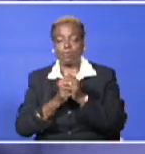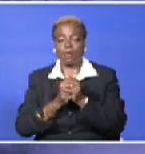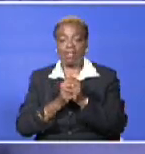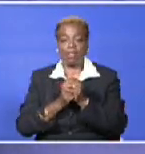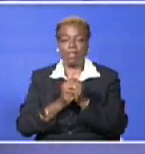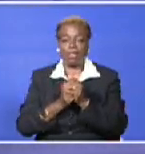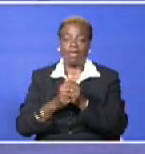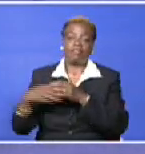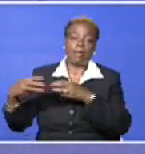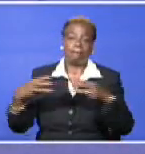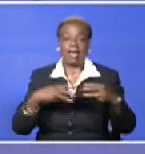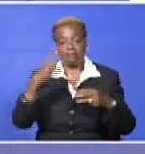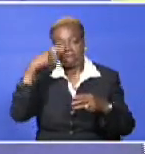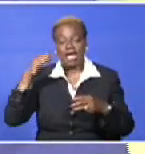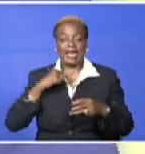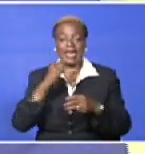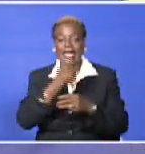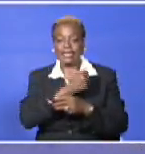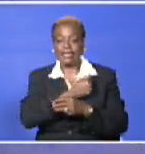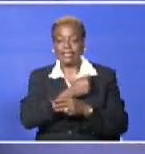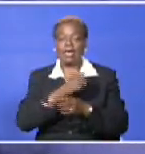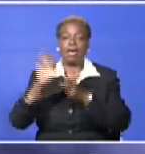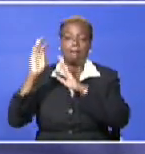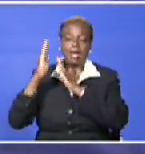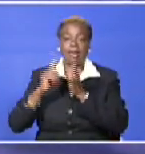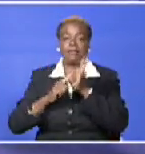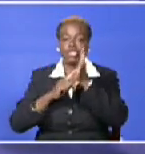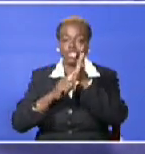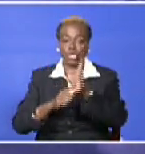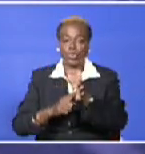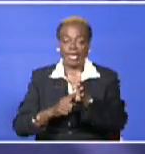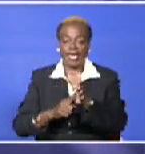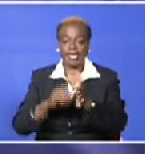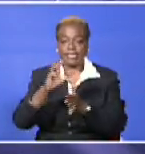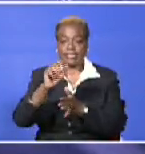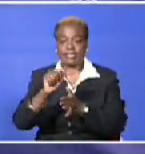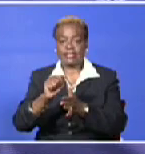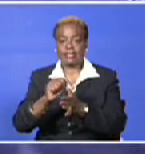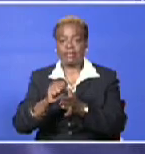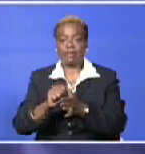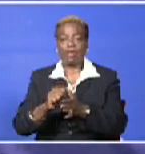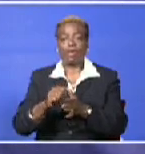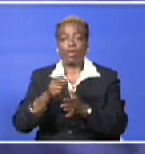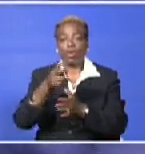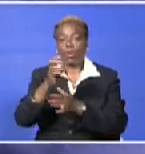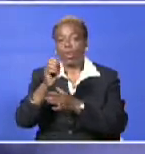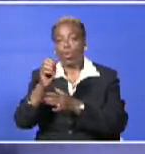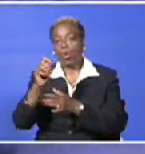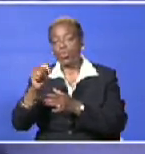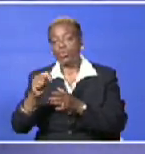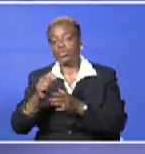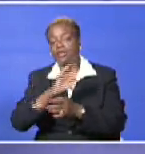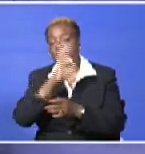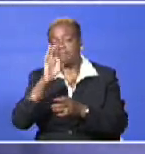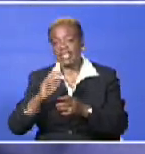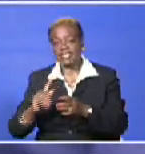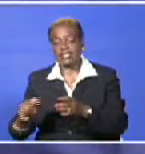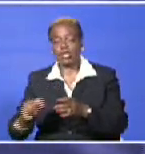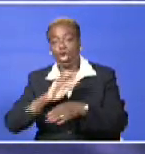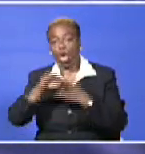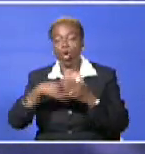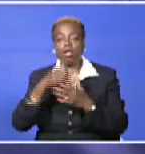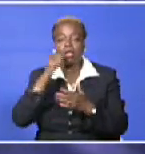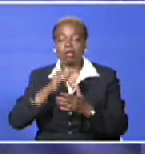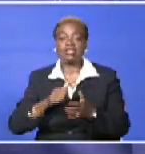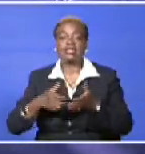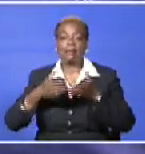the Battle for Atlantis coming up. We have Bahamas Showcase. We also have Hoop Fest, which is all girls basketball coming up, as